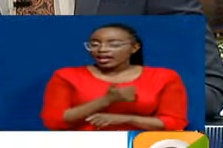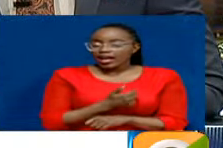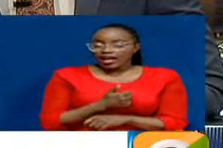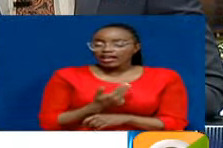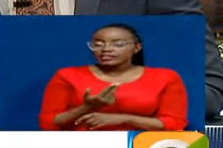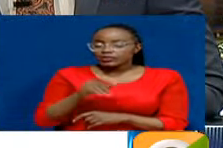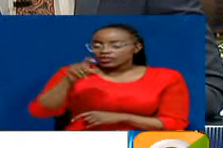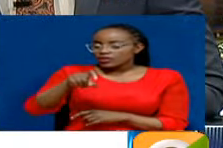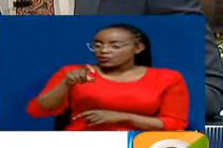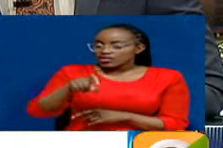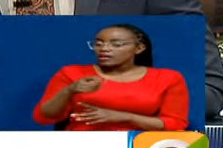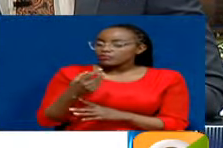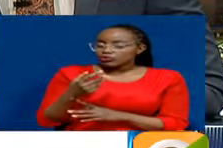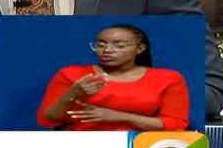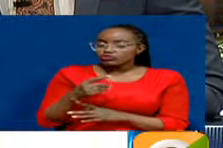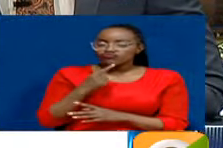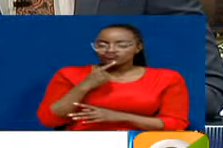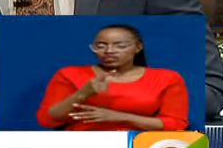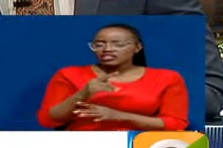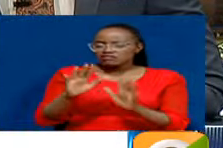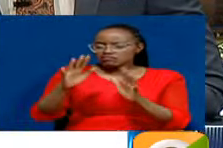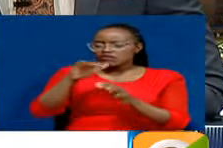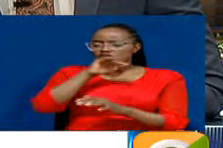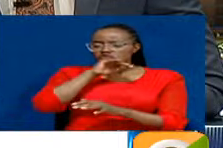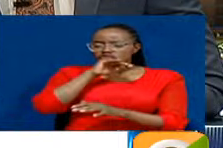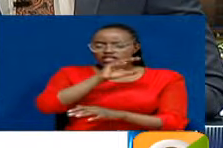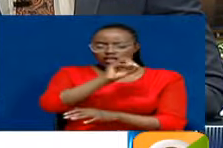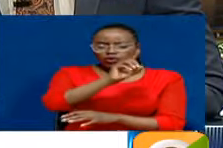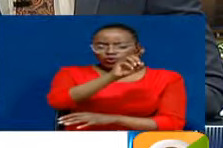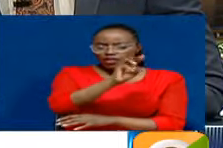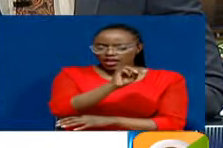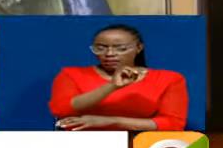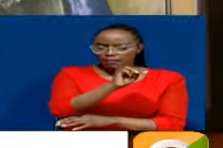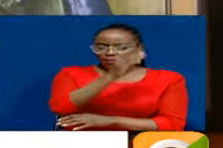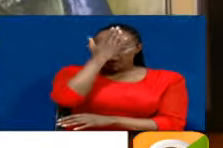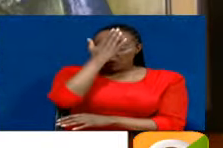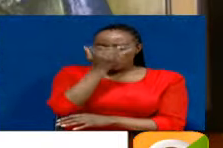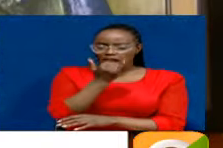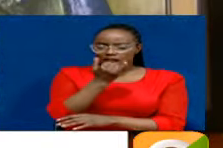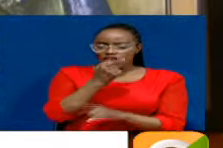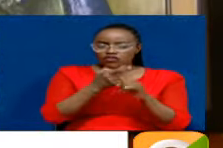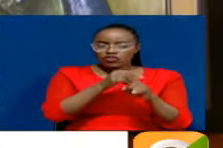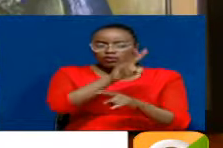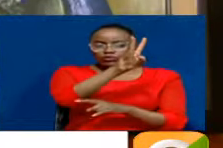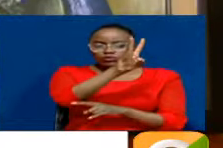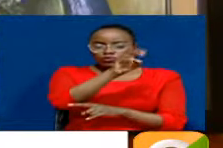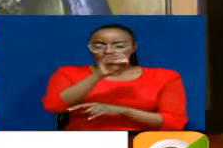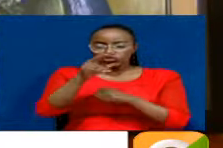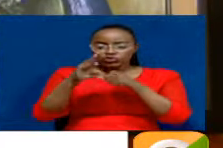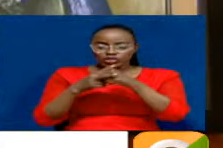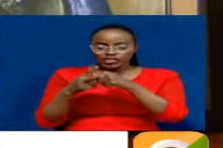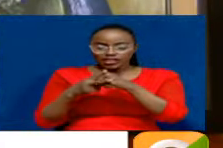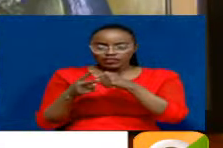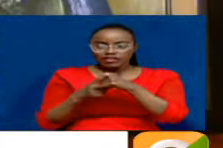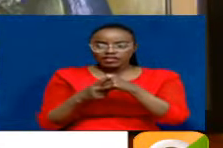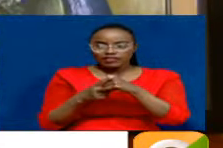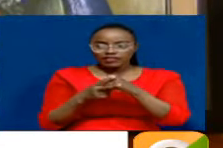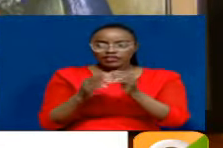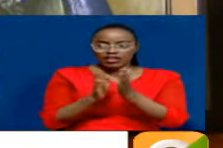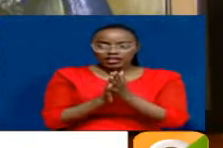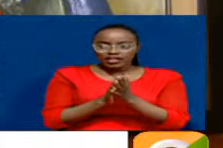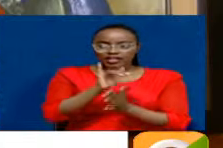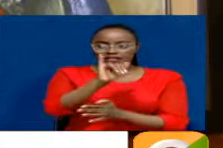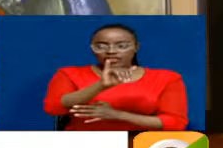give credit to Raila Odinga's ODM, because since 2007, and